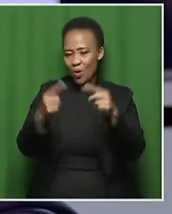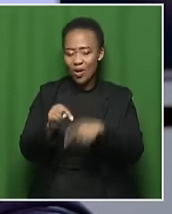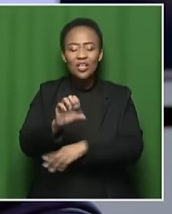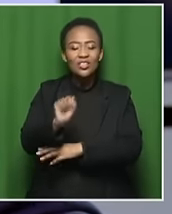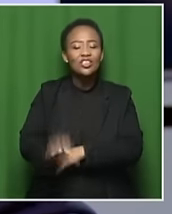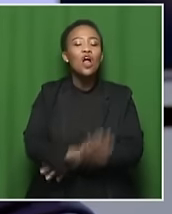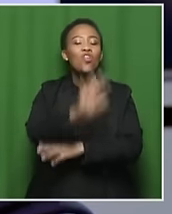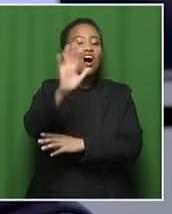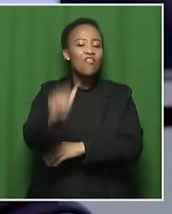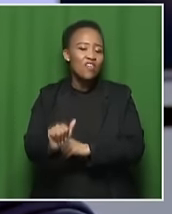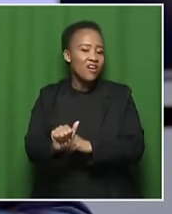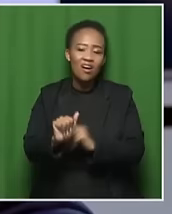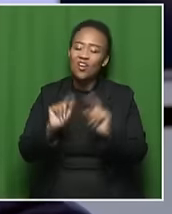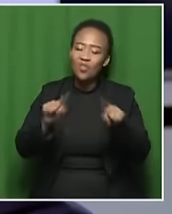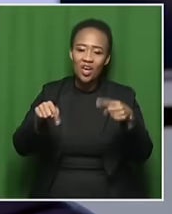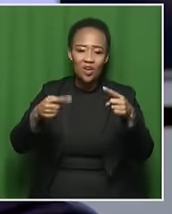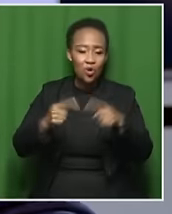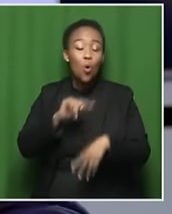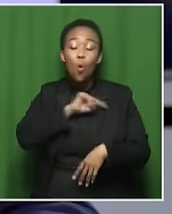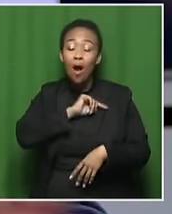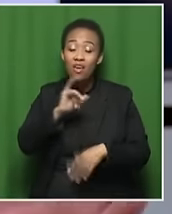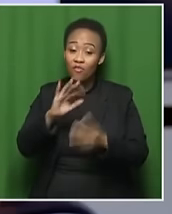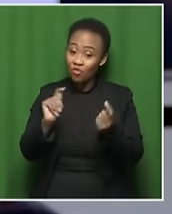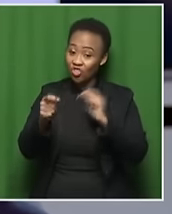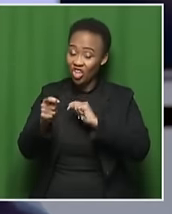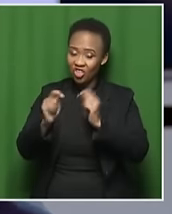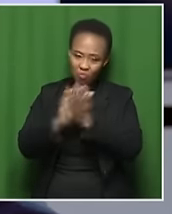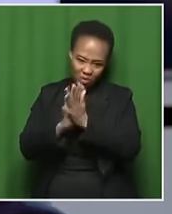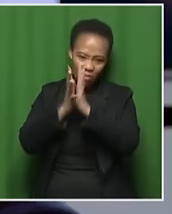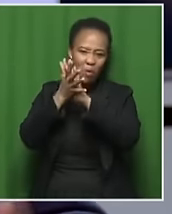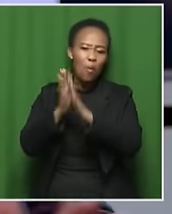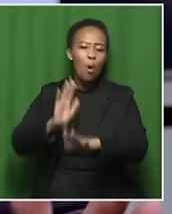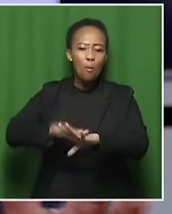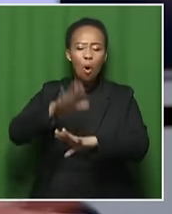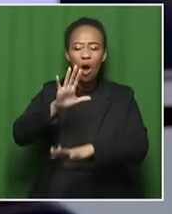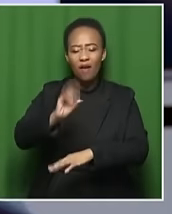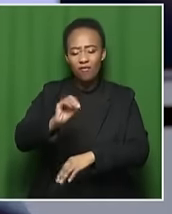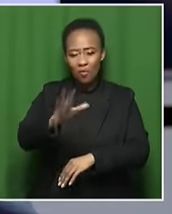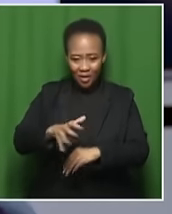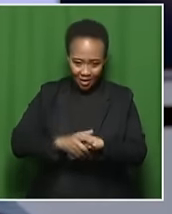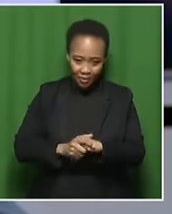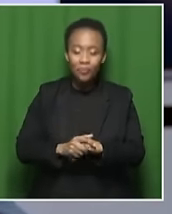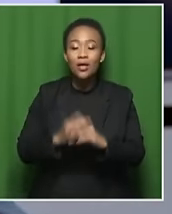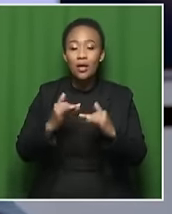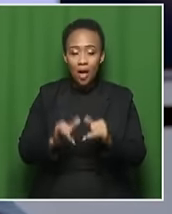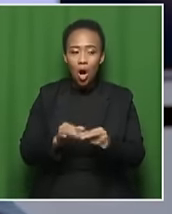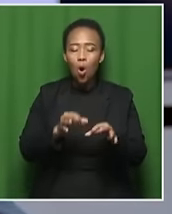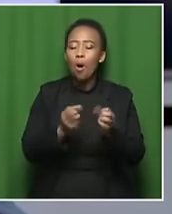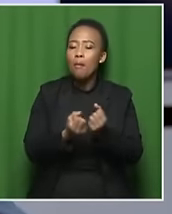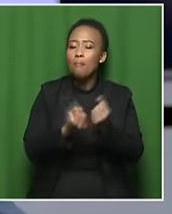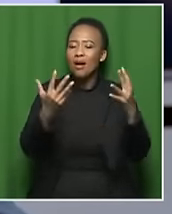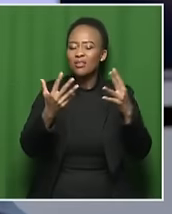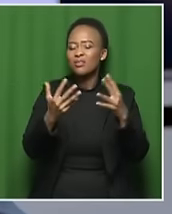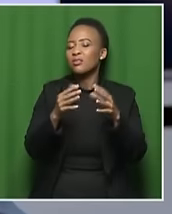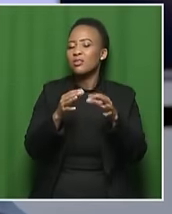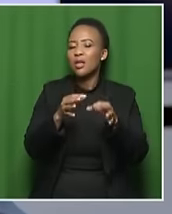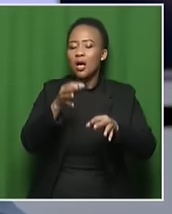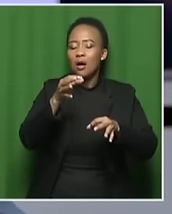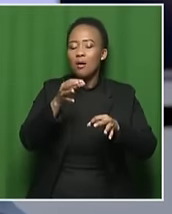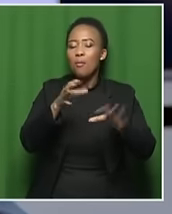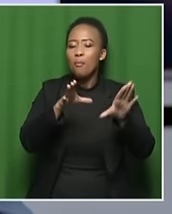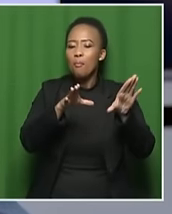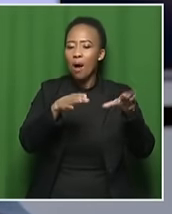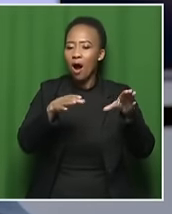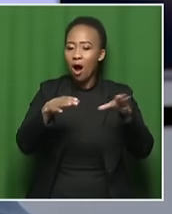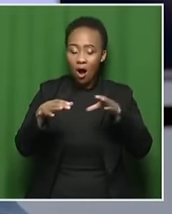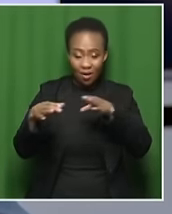getting more fragmented. In other words, more political parties are coming in. Multi-party, South Africa is geared up